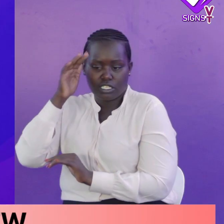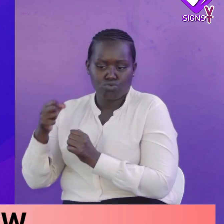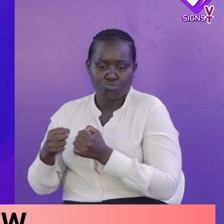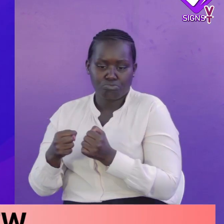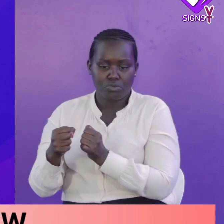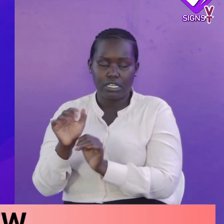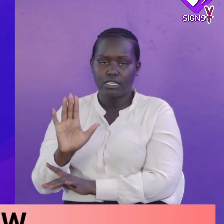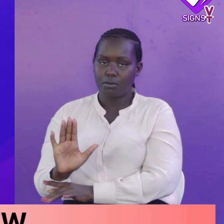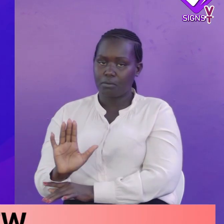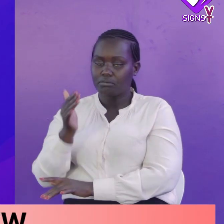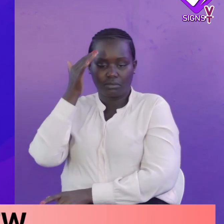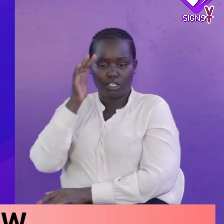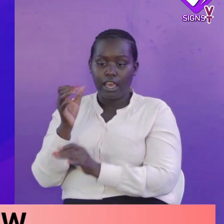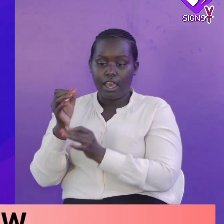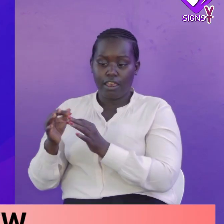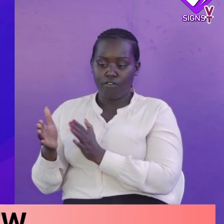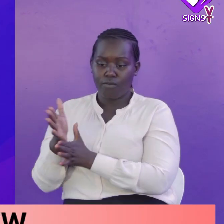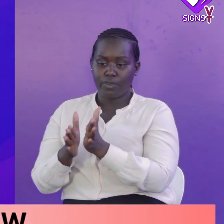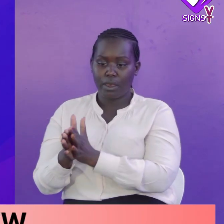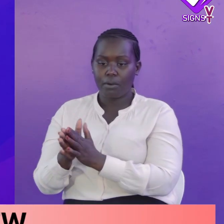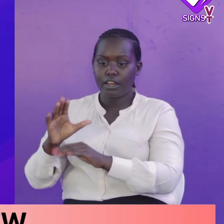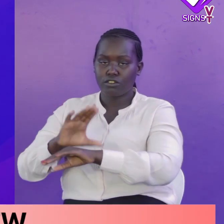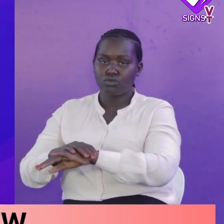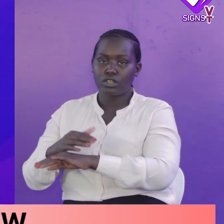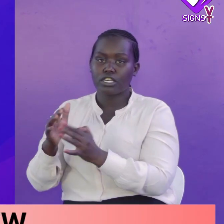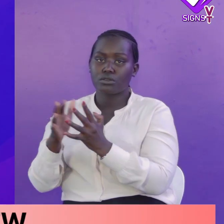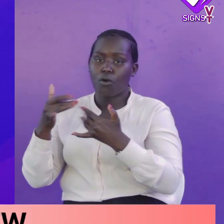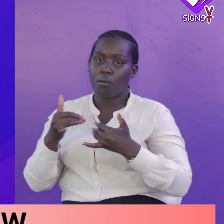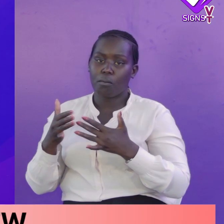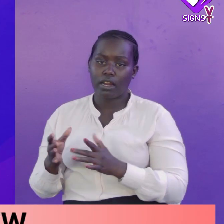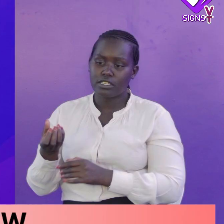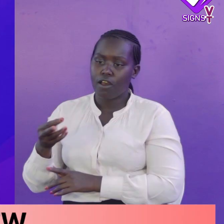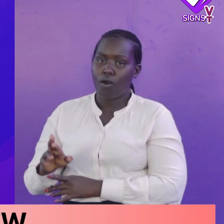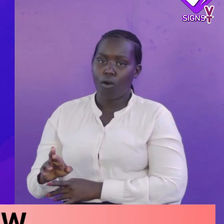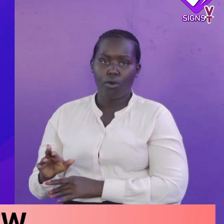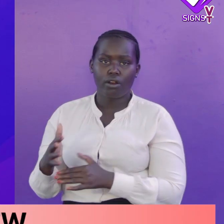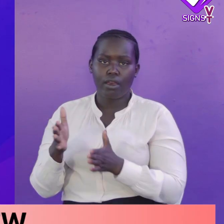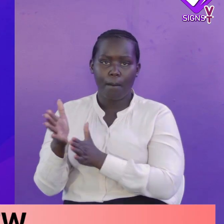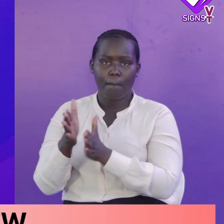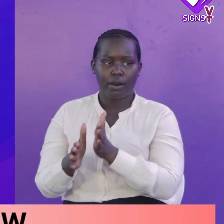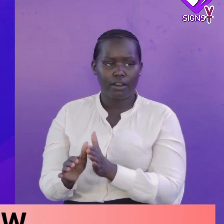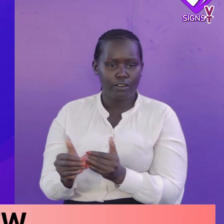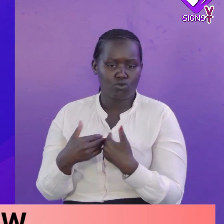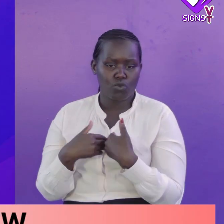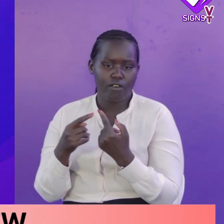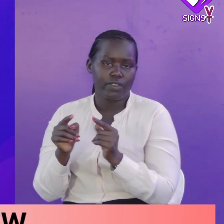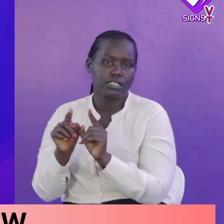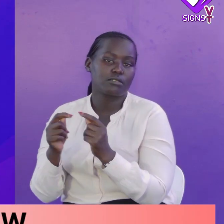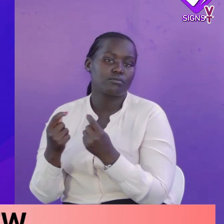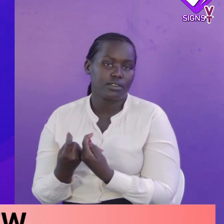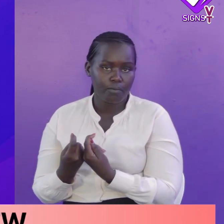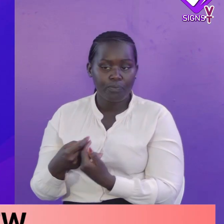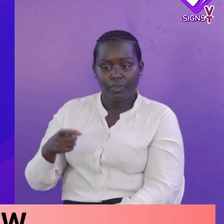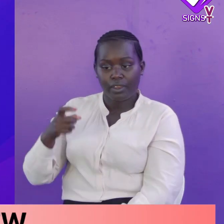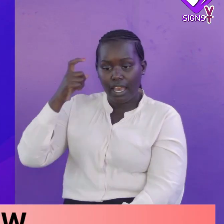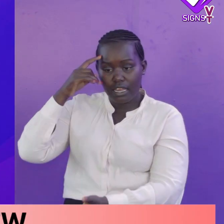I don't know if they are planning to buy more players or if they are planning to revamp the squad again. I think it is